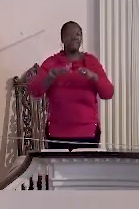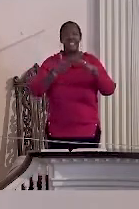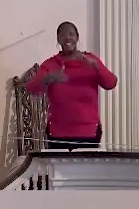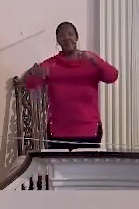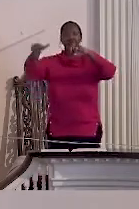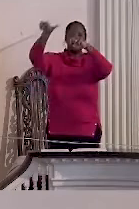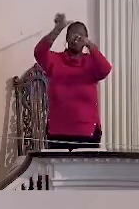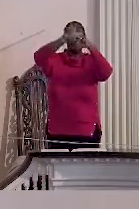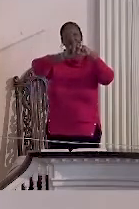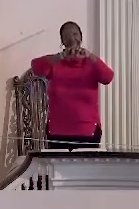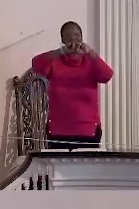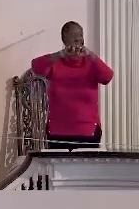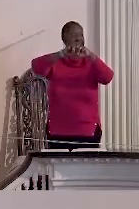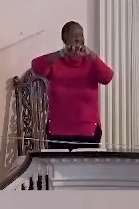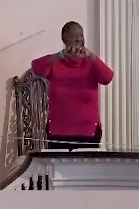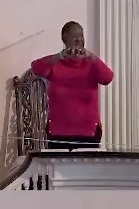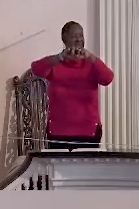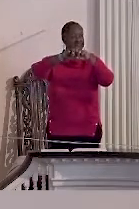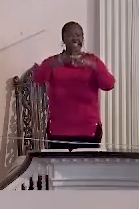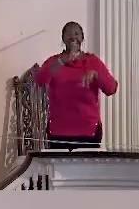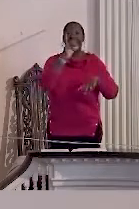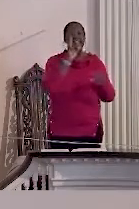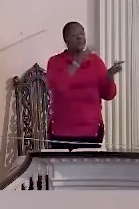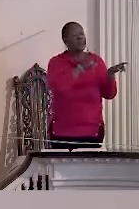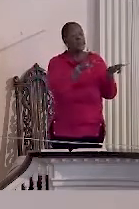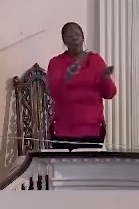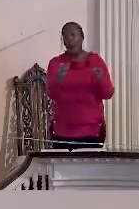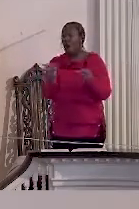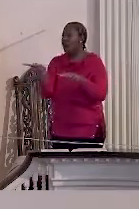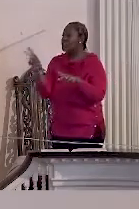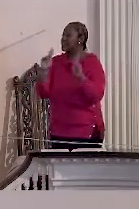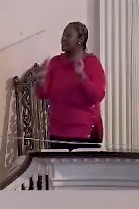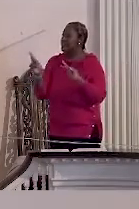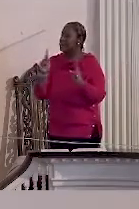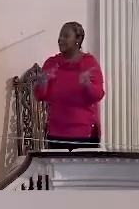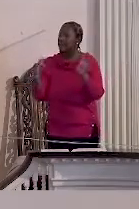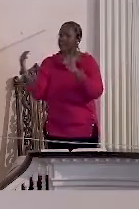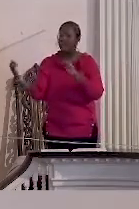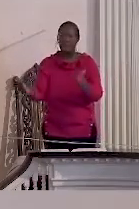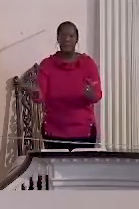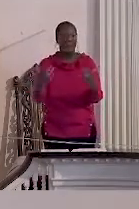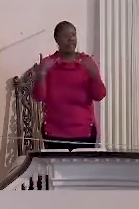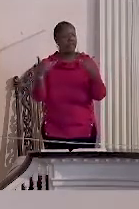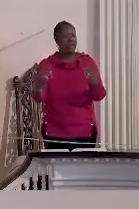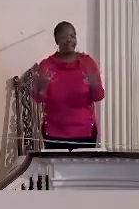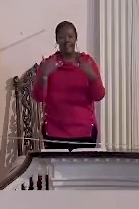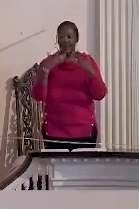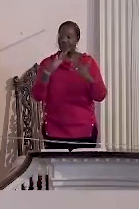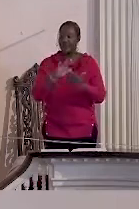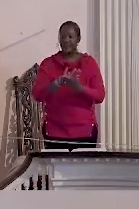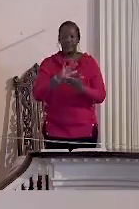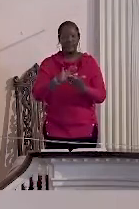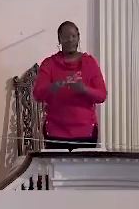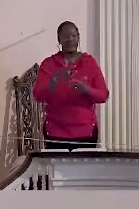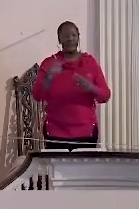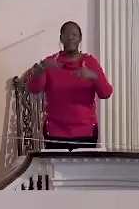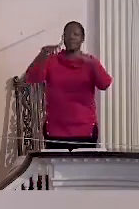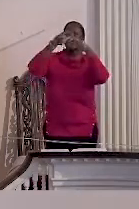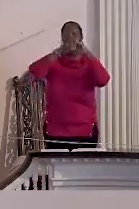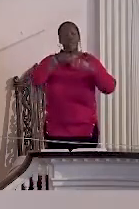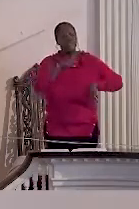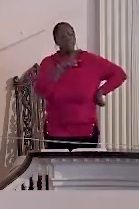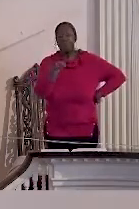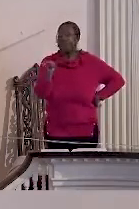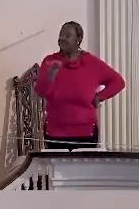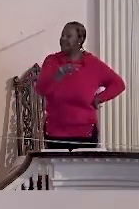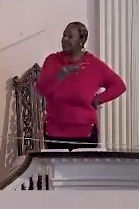high on top, and he watched all the people come into the school like birds flying